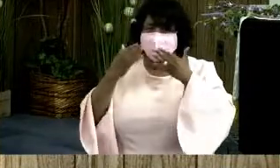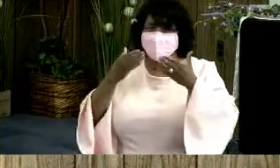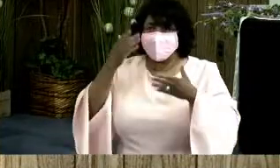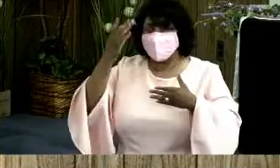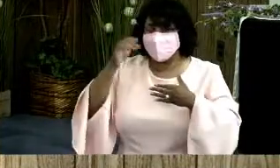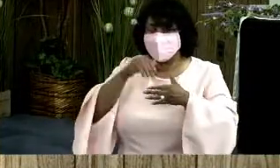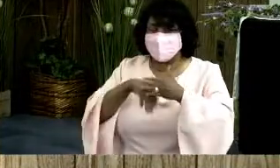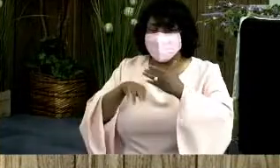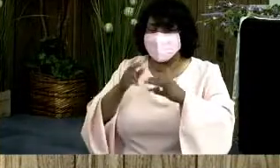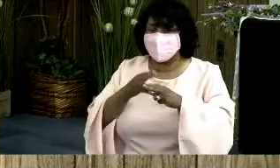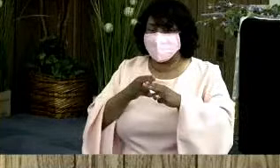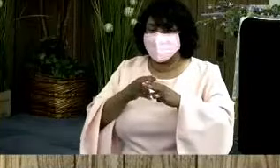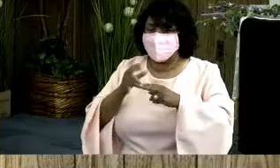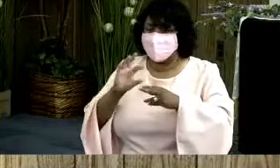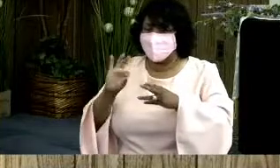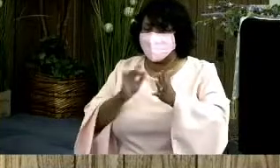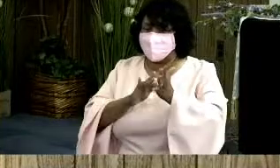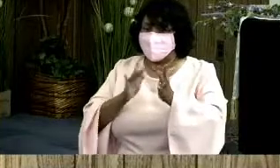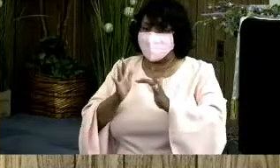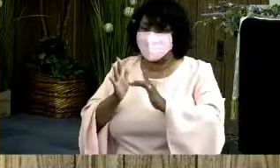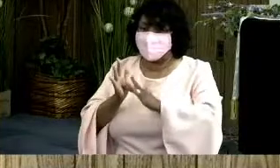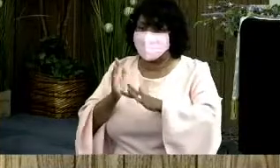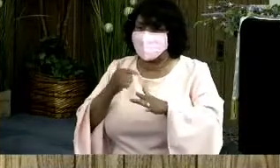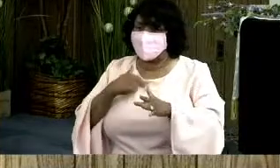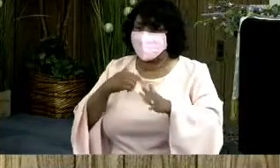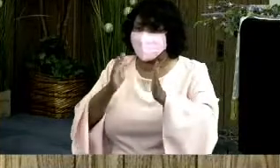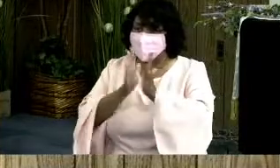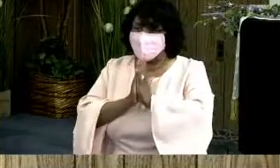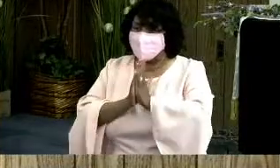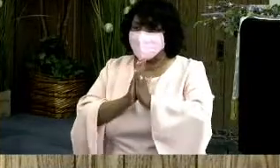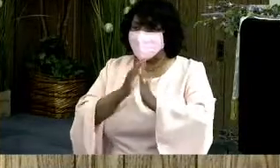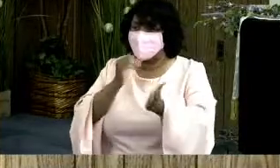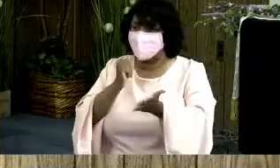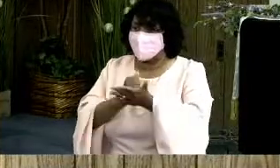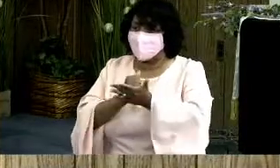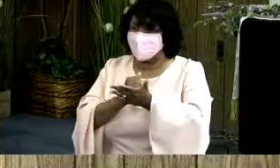pray. Amen. Amen, amen and amen. Amen.